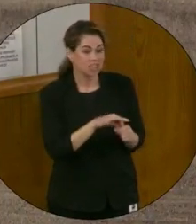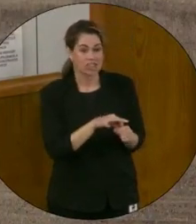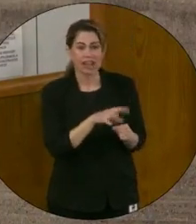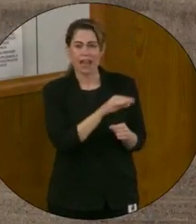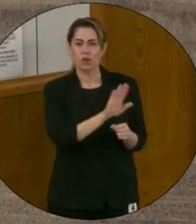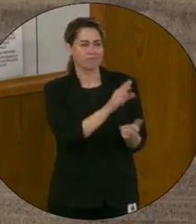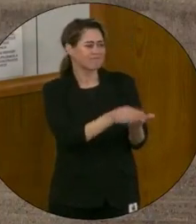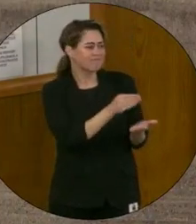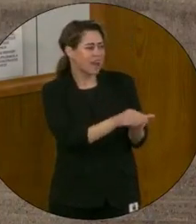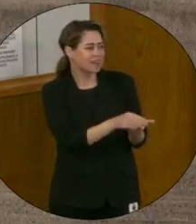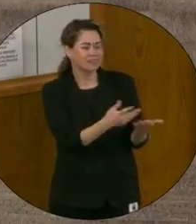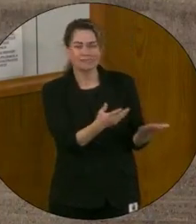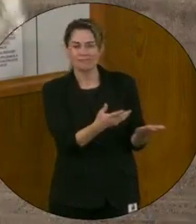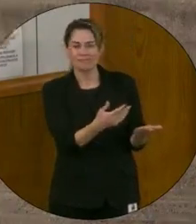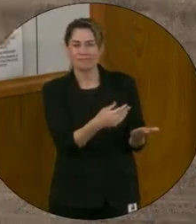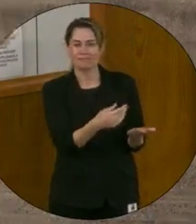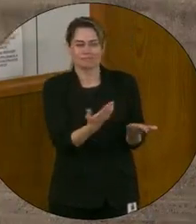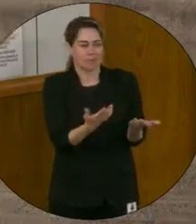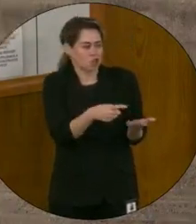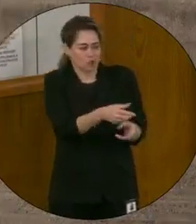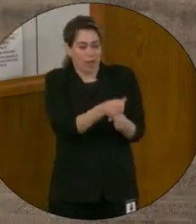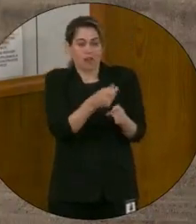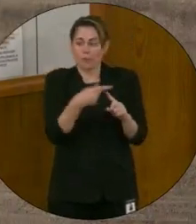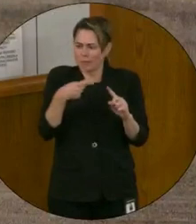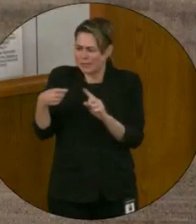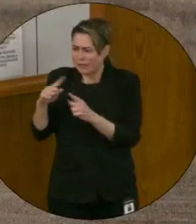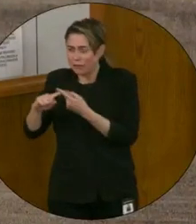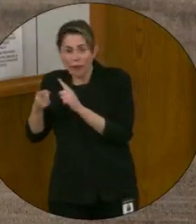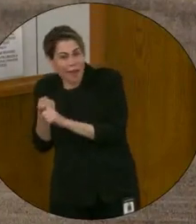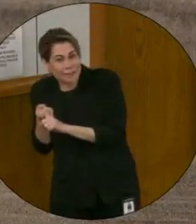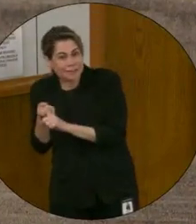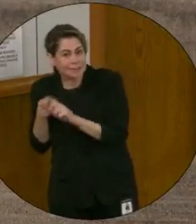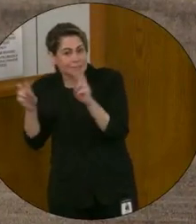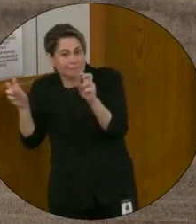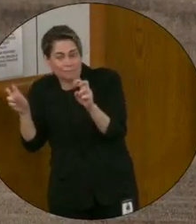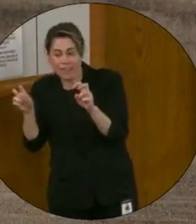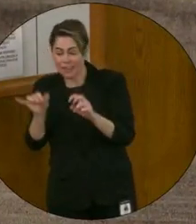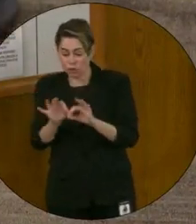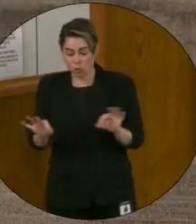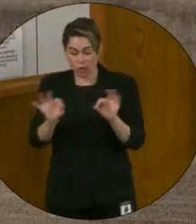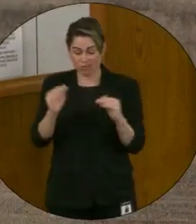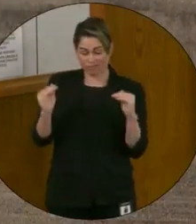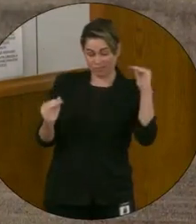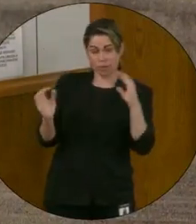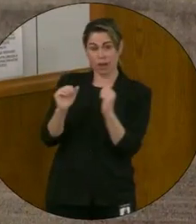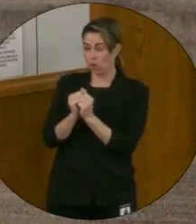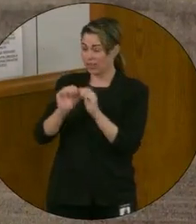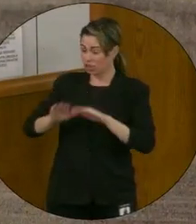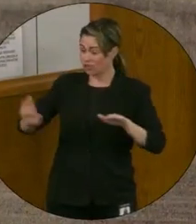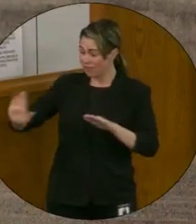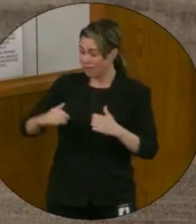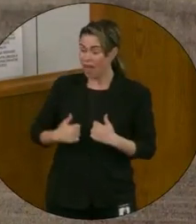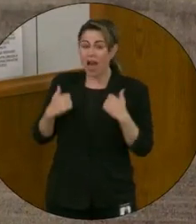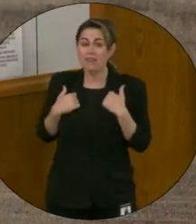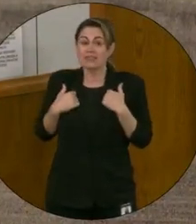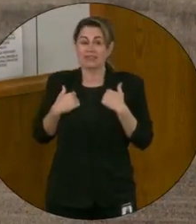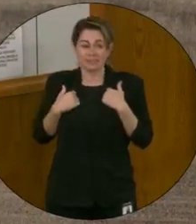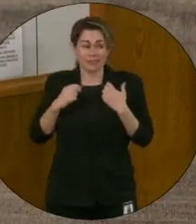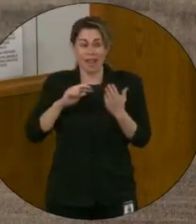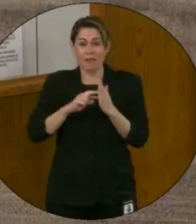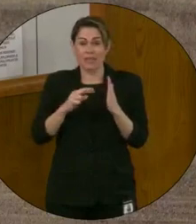cash that comes from certain friends is worth more to you than the lives of children, then we're going to need